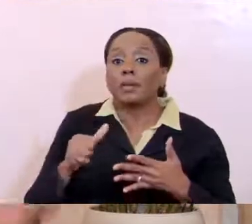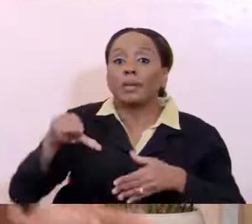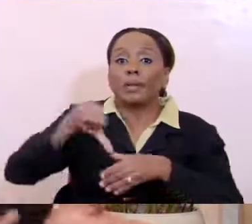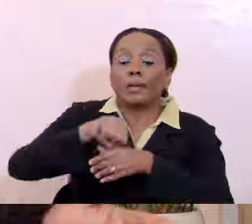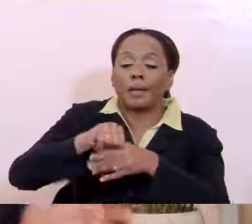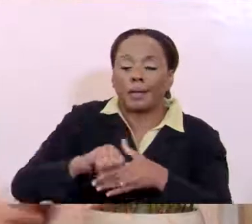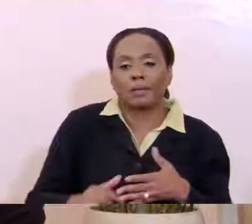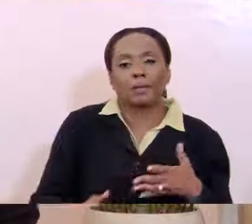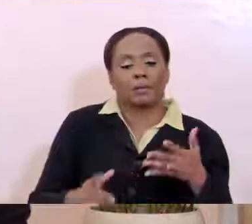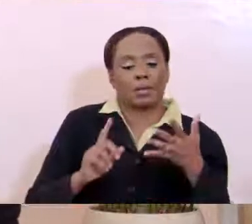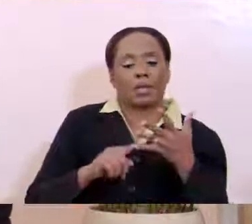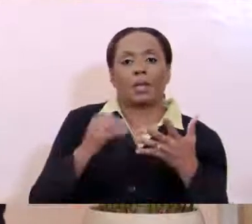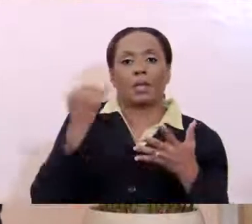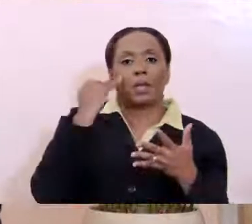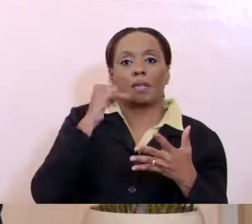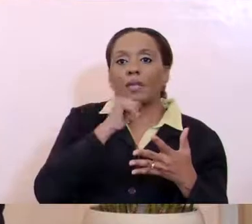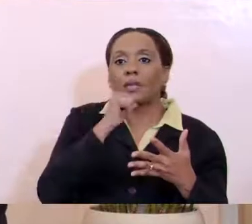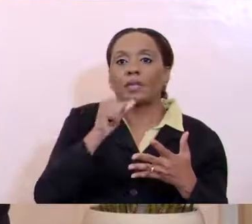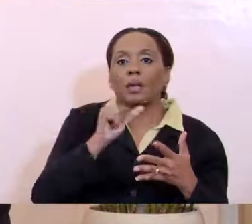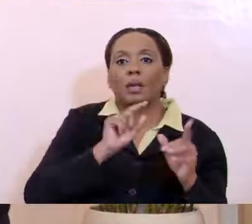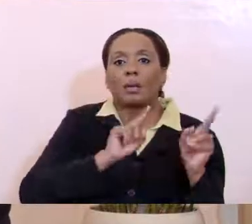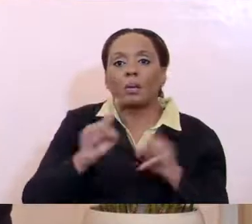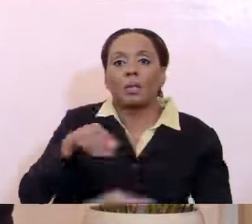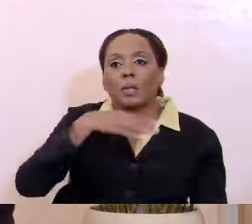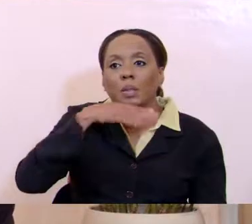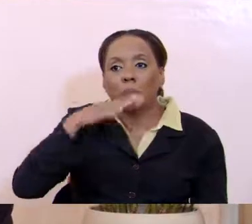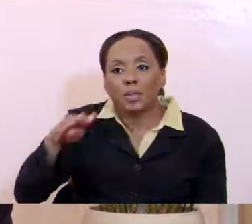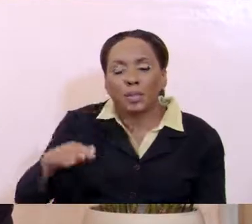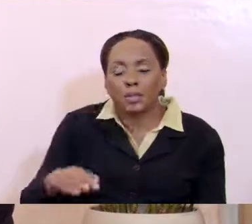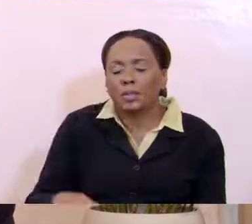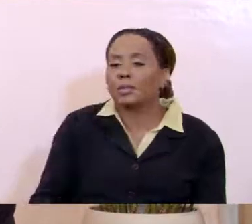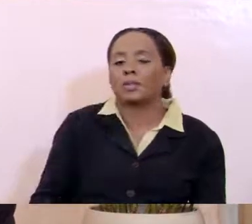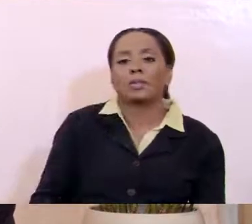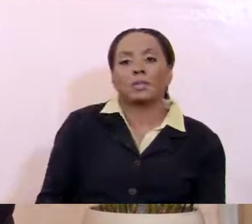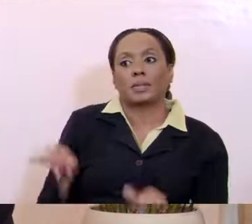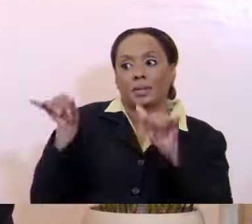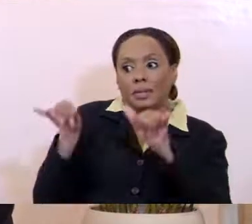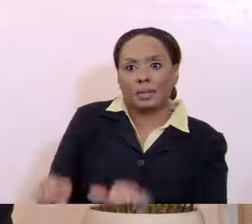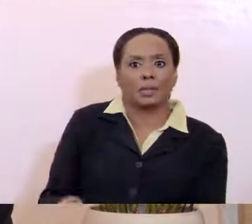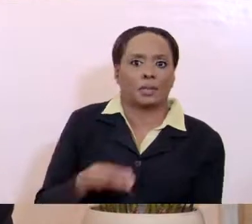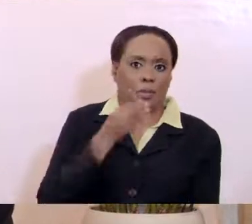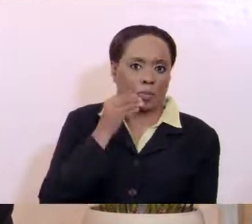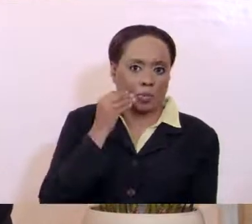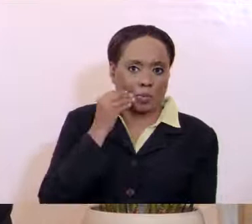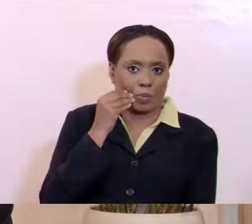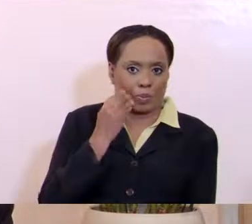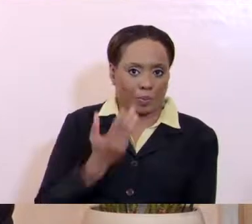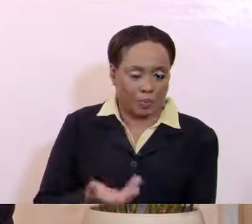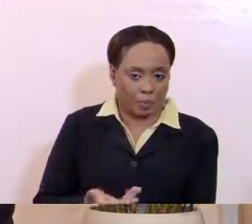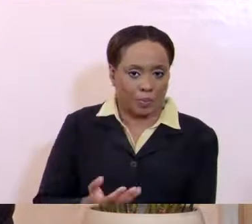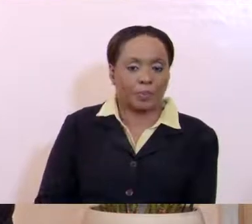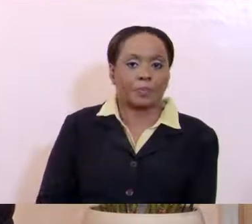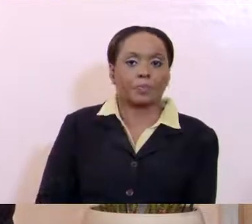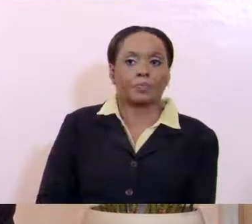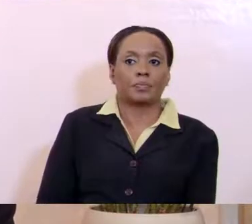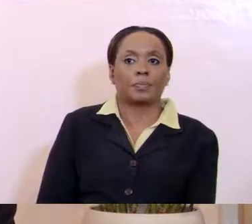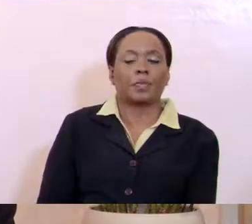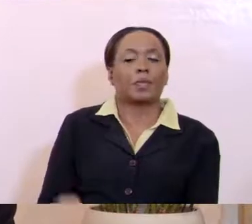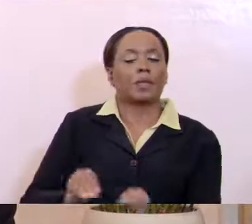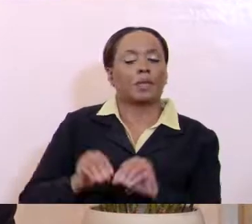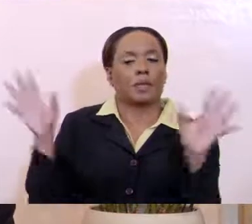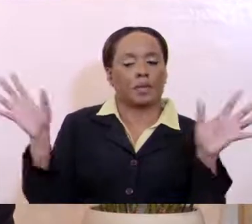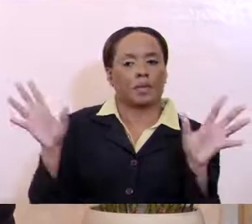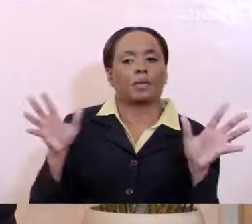going to the beach tomorrow morning, then you are required to stay at home, and the current directive makes that